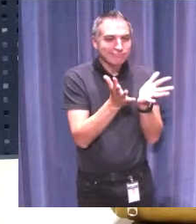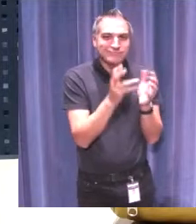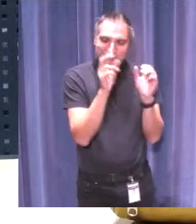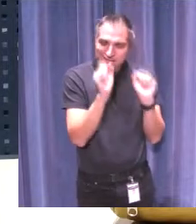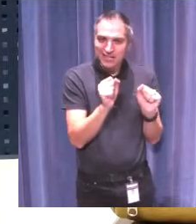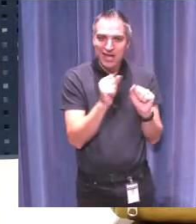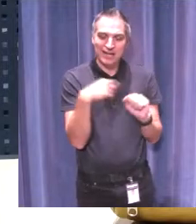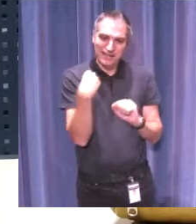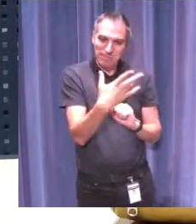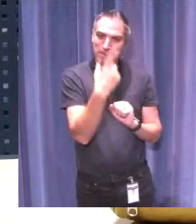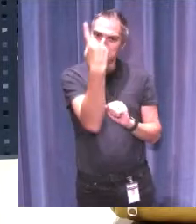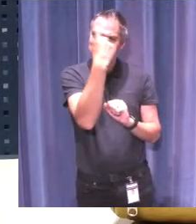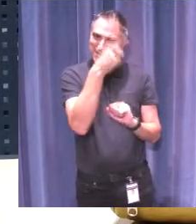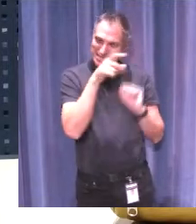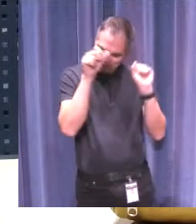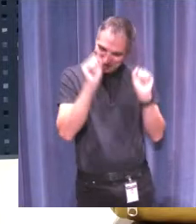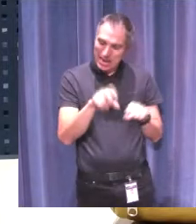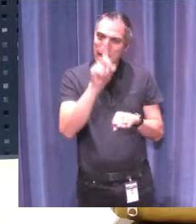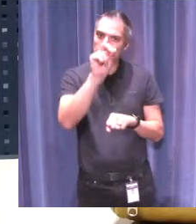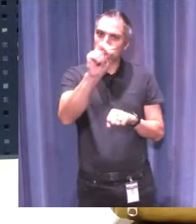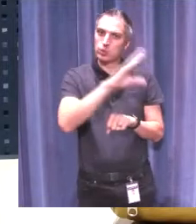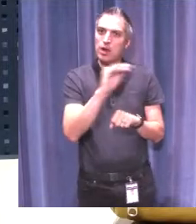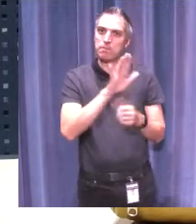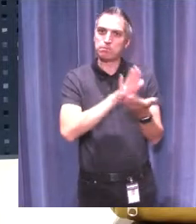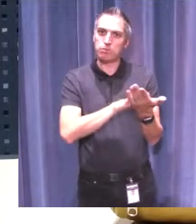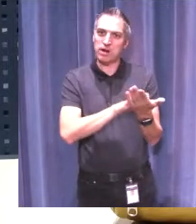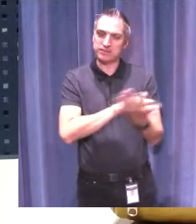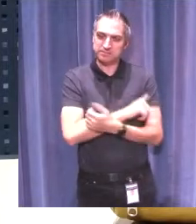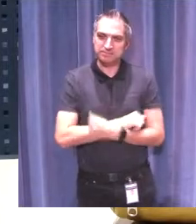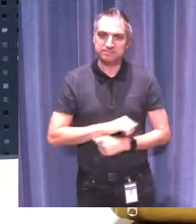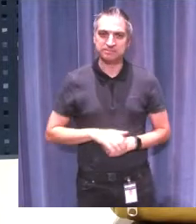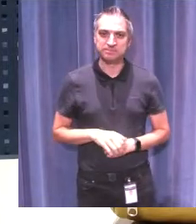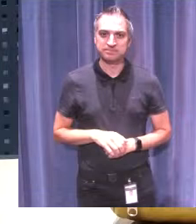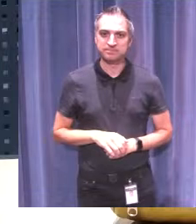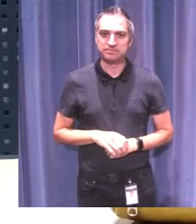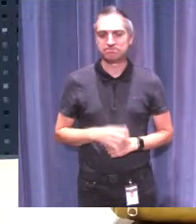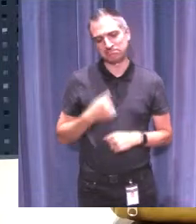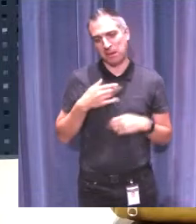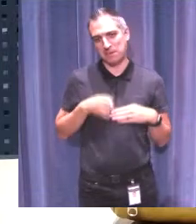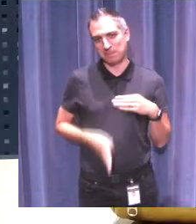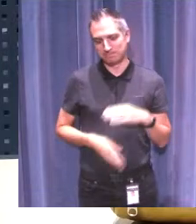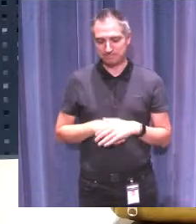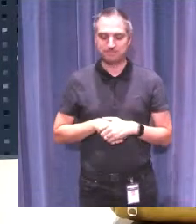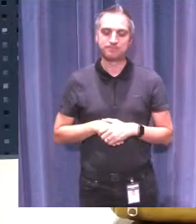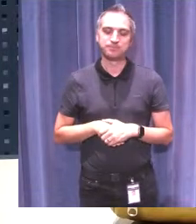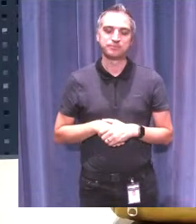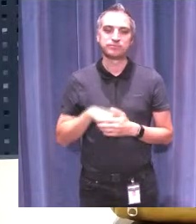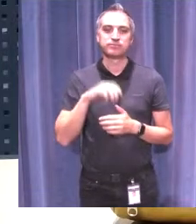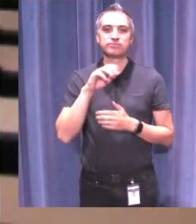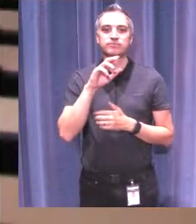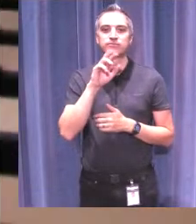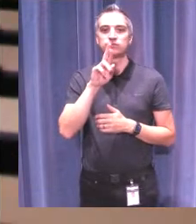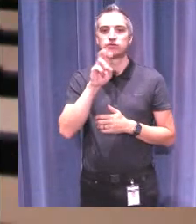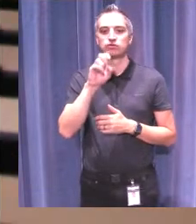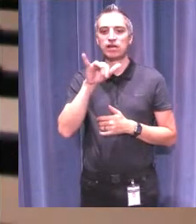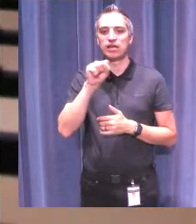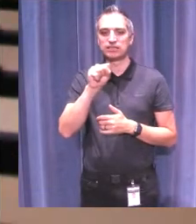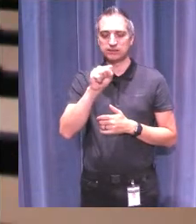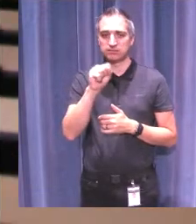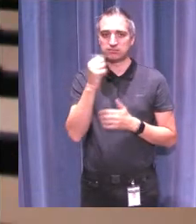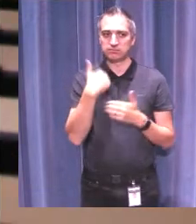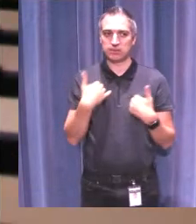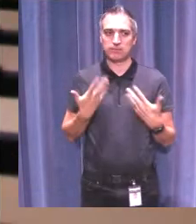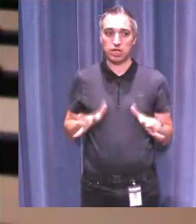can do and do well, and praise them. I'm done. Thank you. Are there any follow-ups,